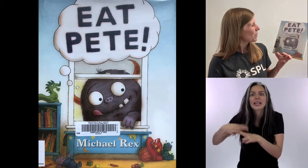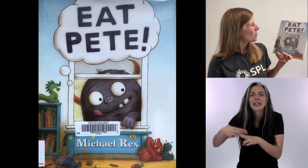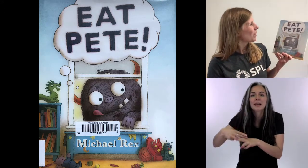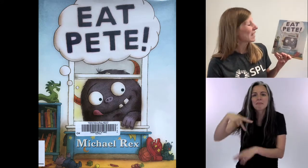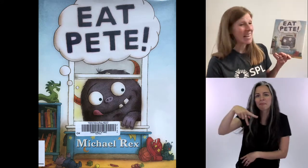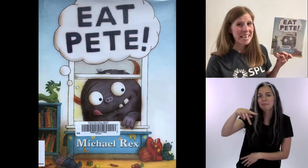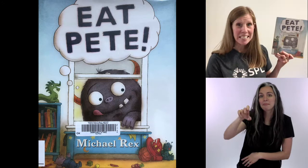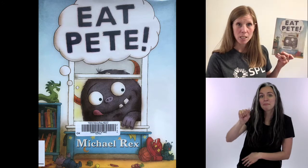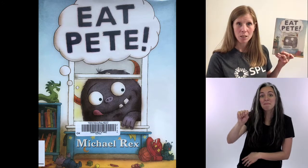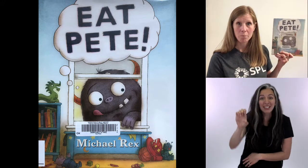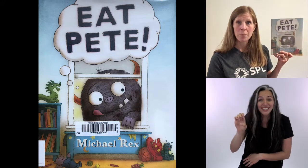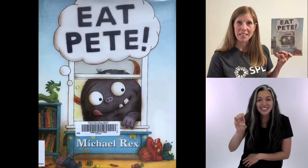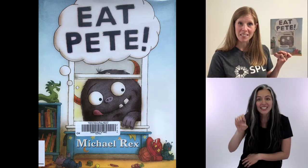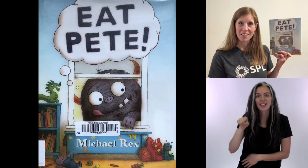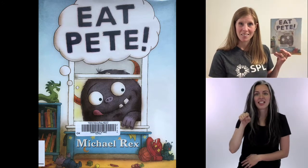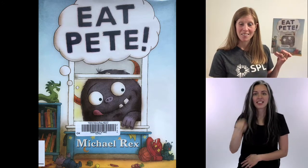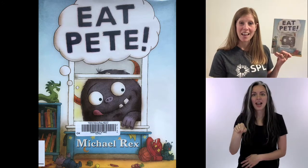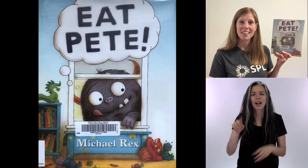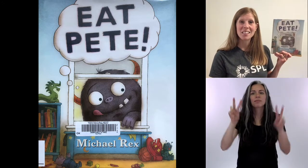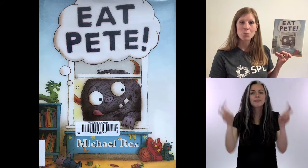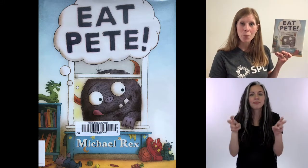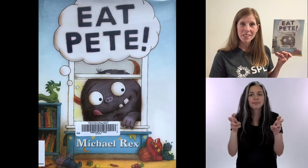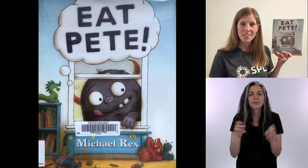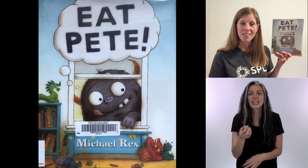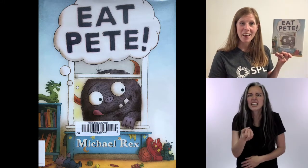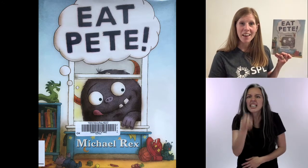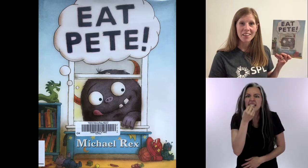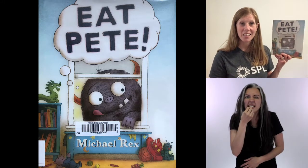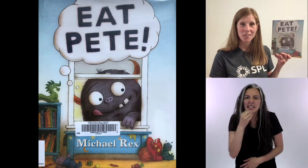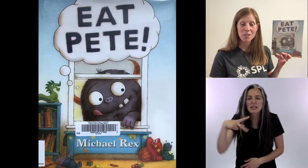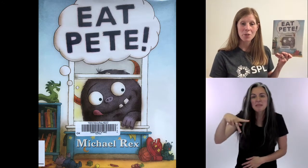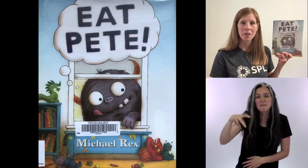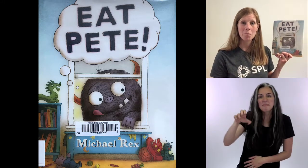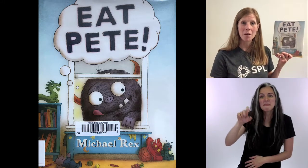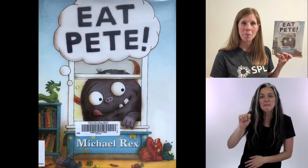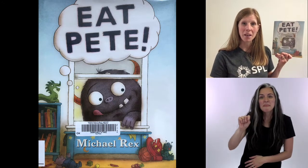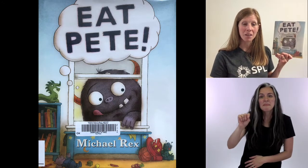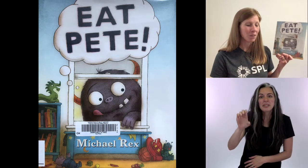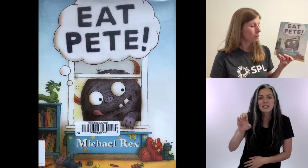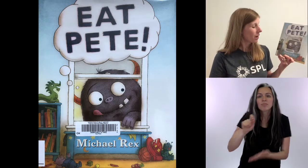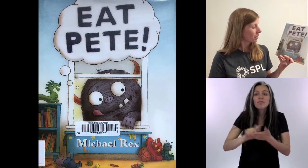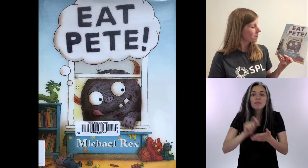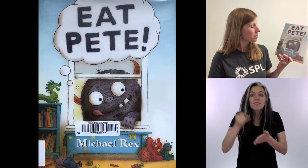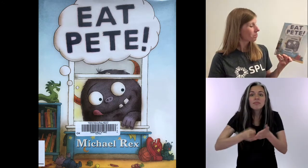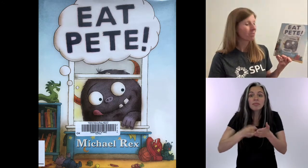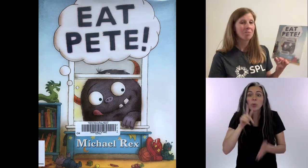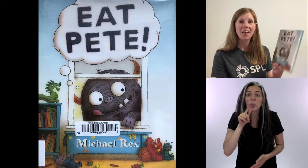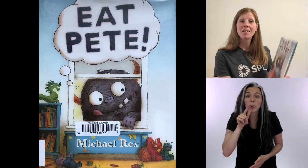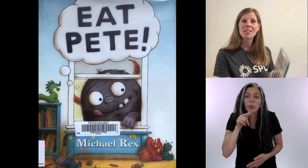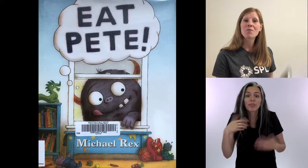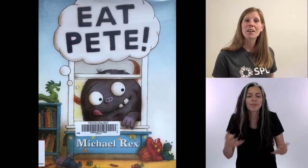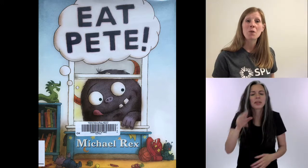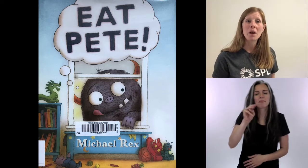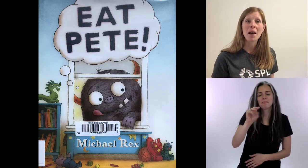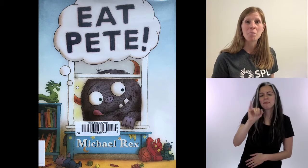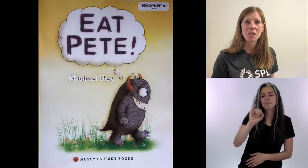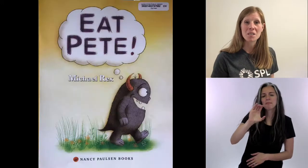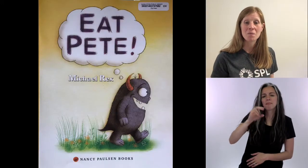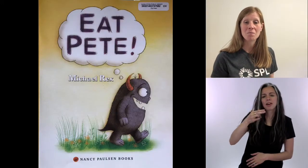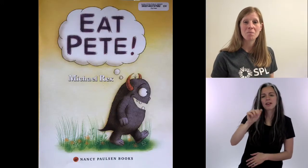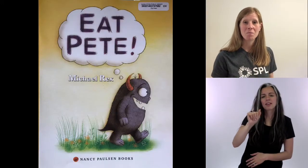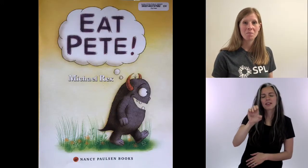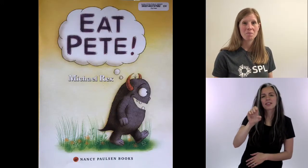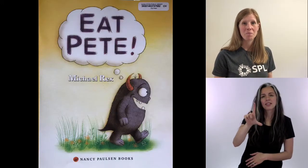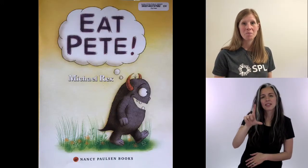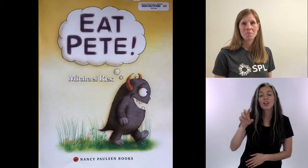This book is called Eat Pete, and it's written and illustrated by Michael Rex. Let's find out what